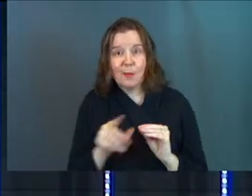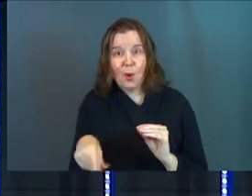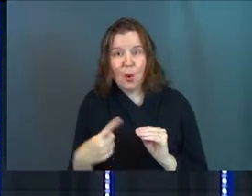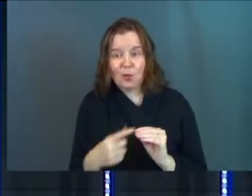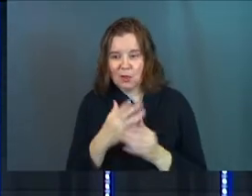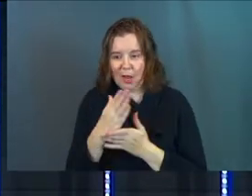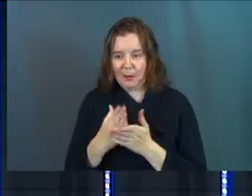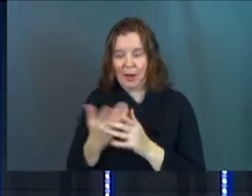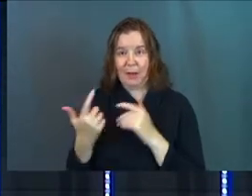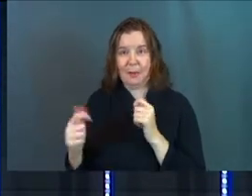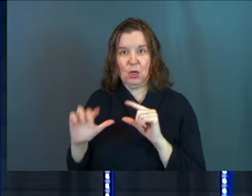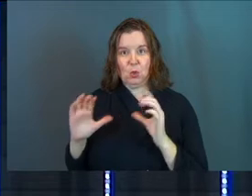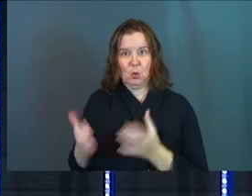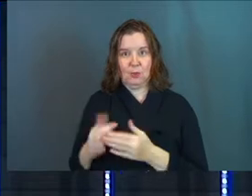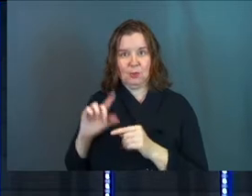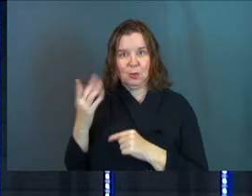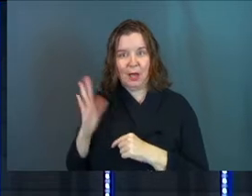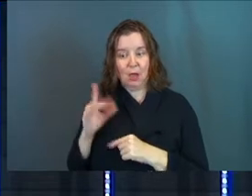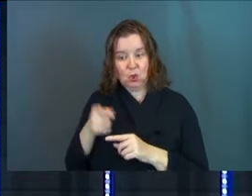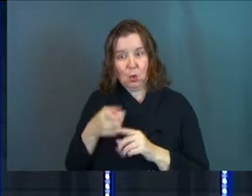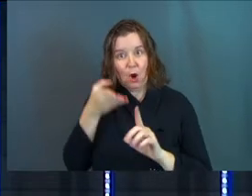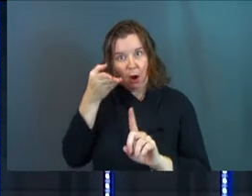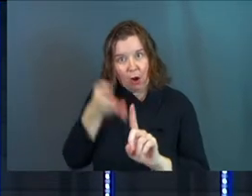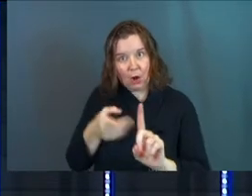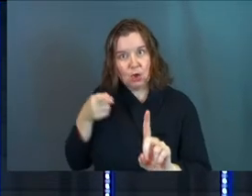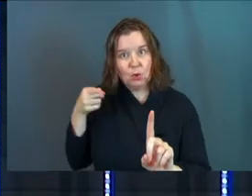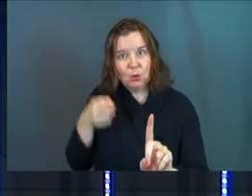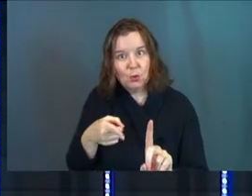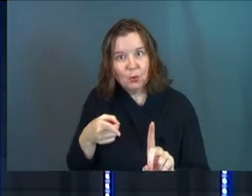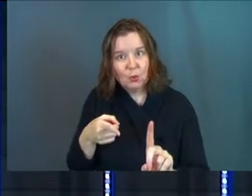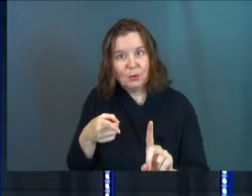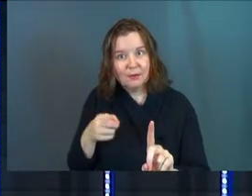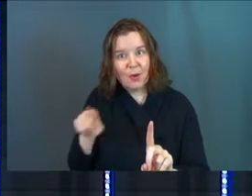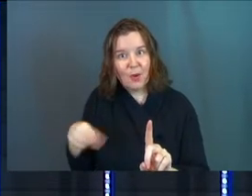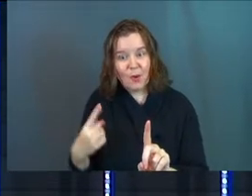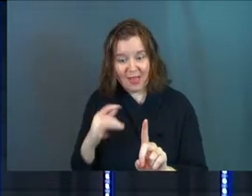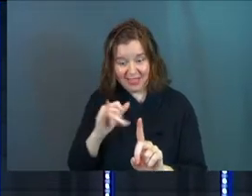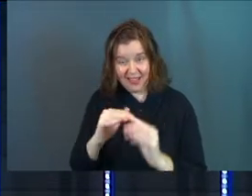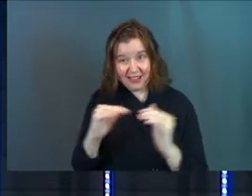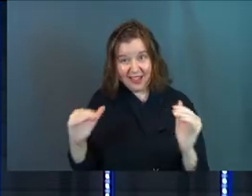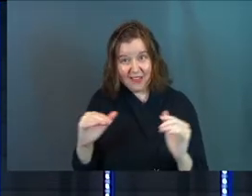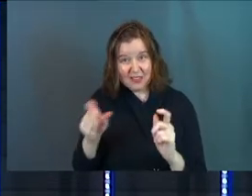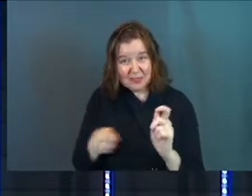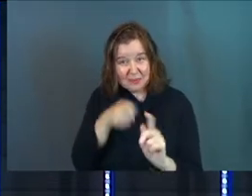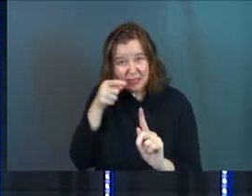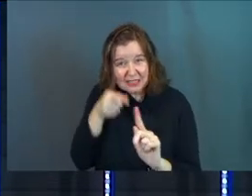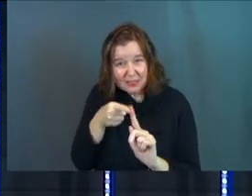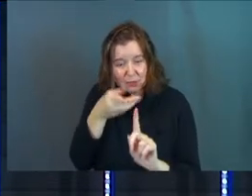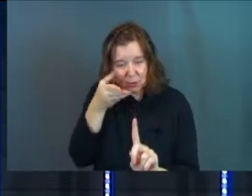to God. You're not part of a big group to God. You are you. At that level.